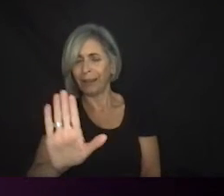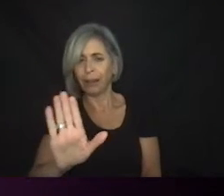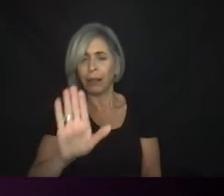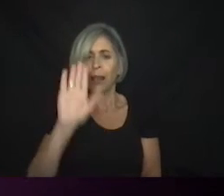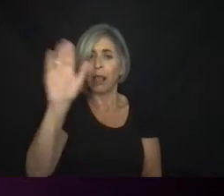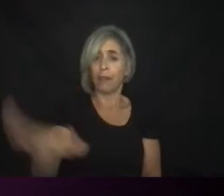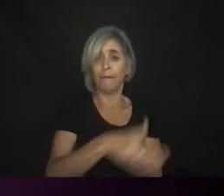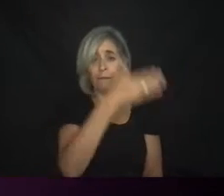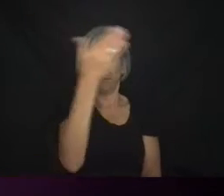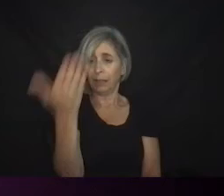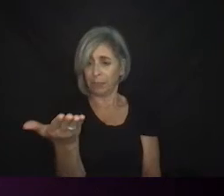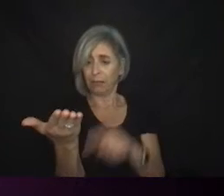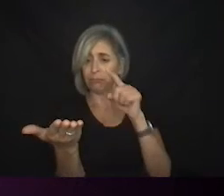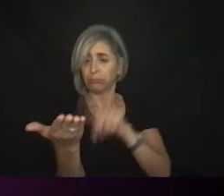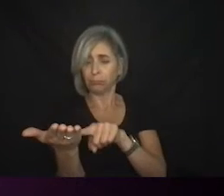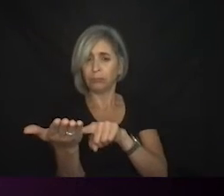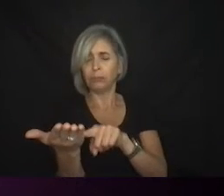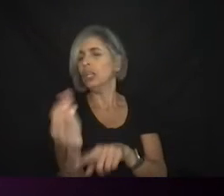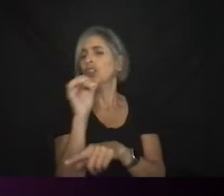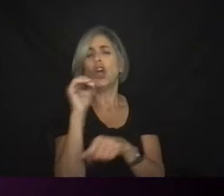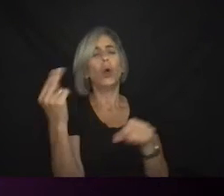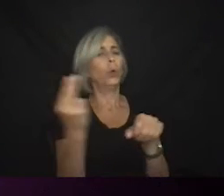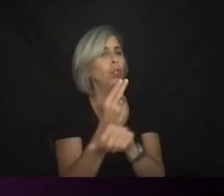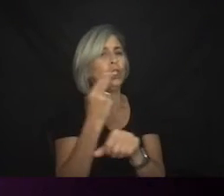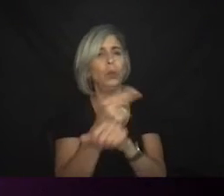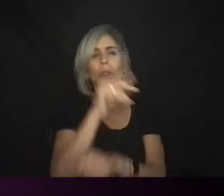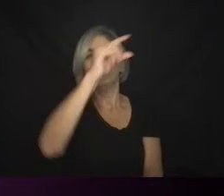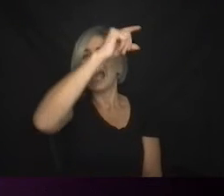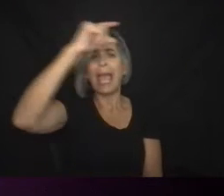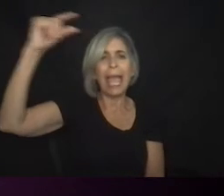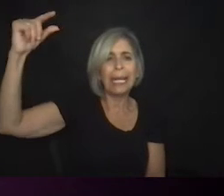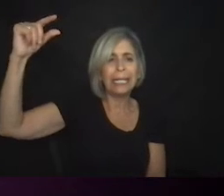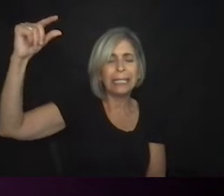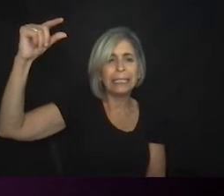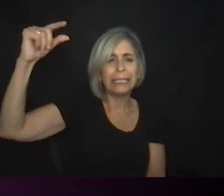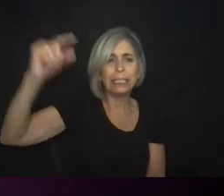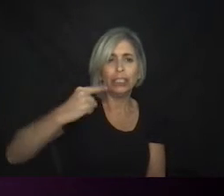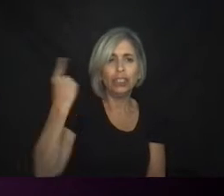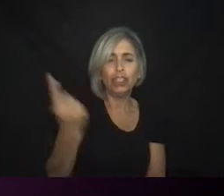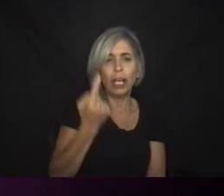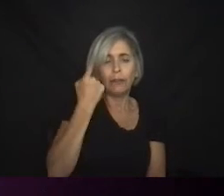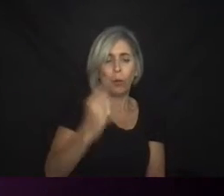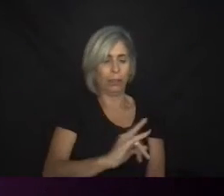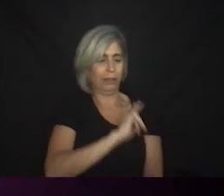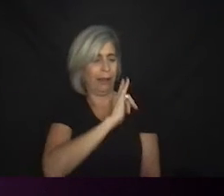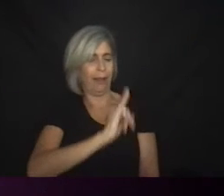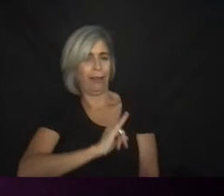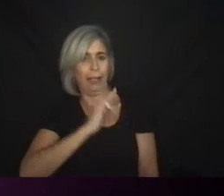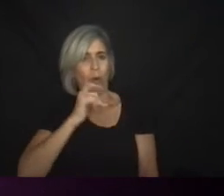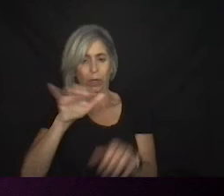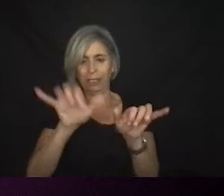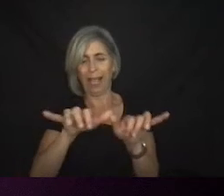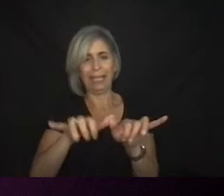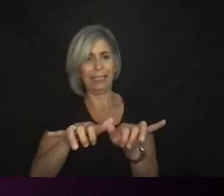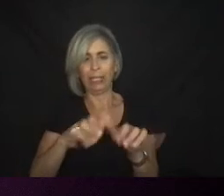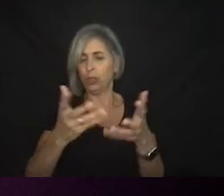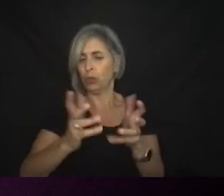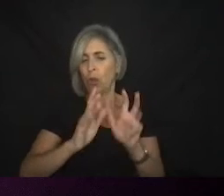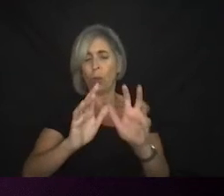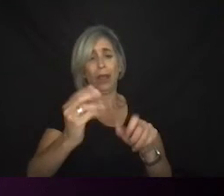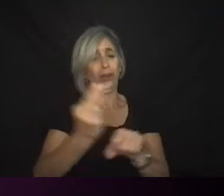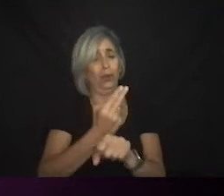the flip side for that, don't use headings just for the styling or sizing because you don't want to